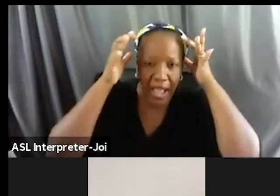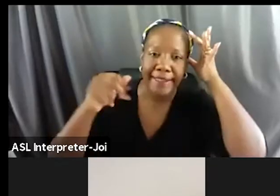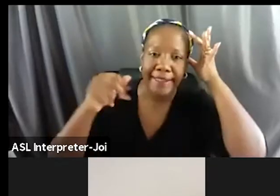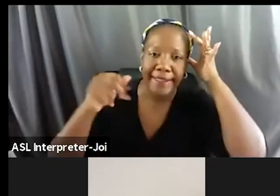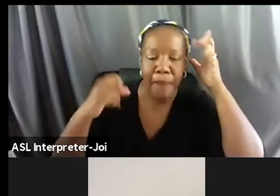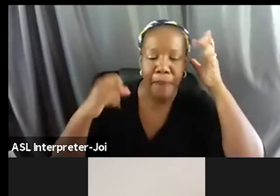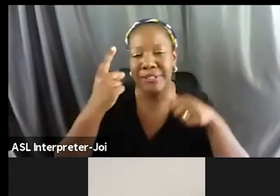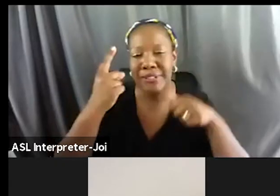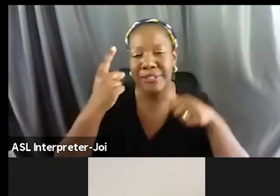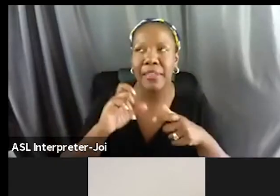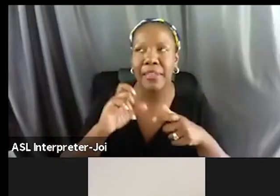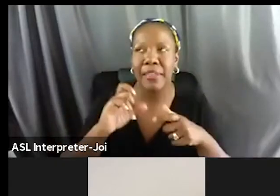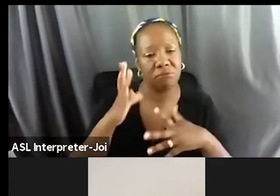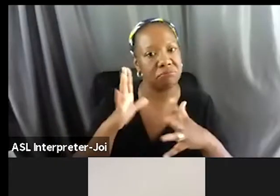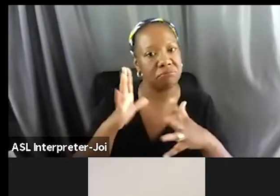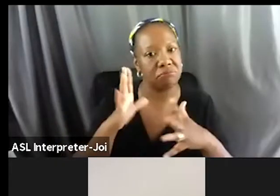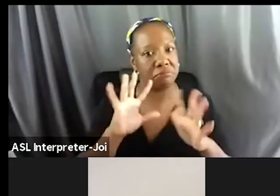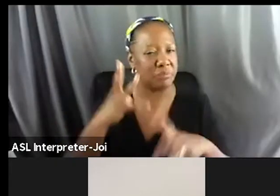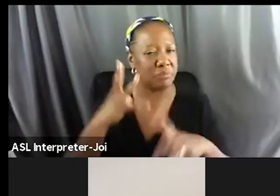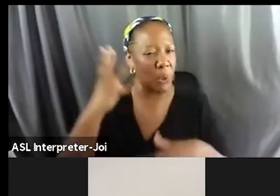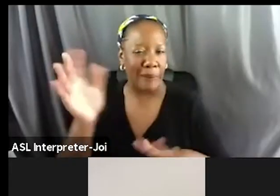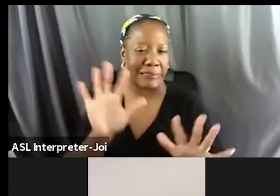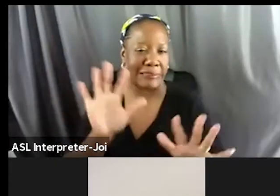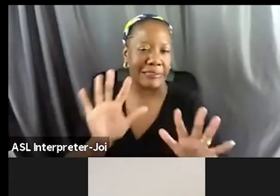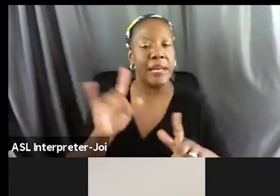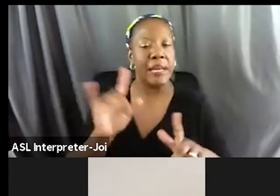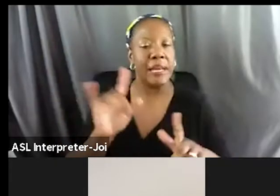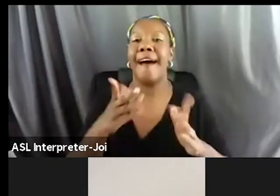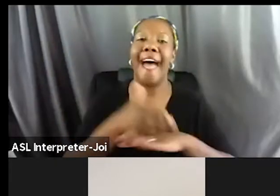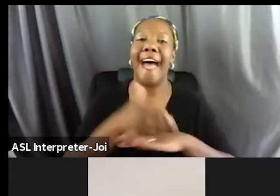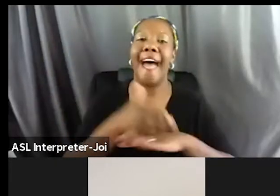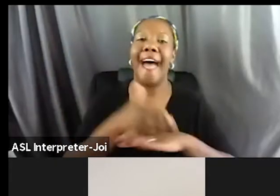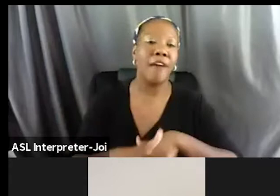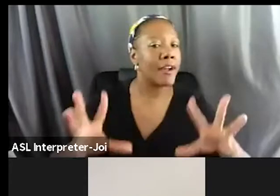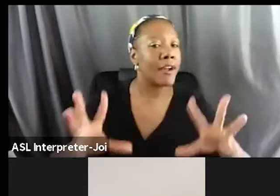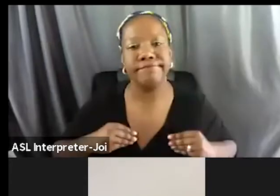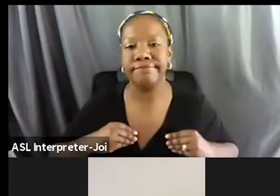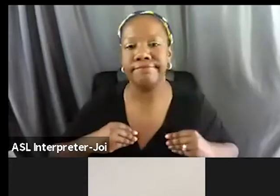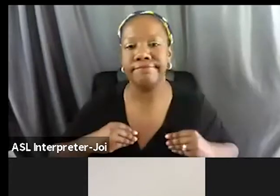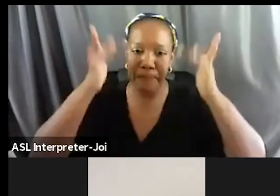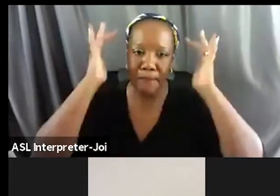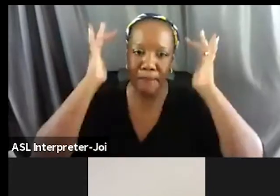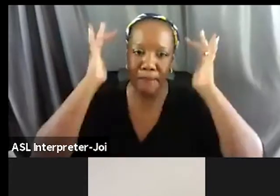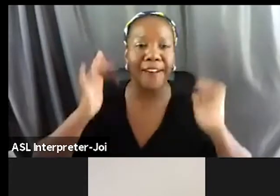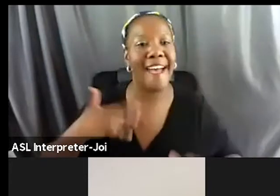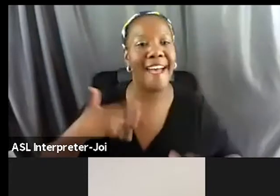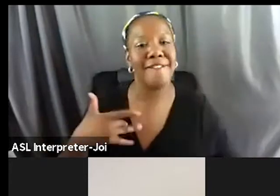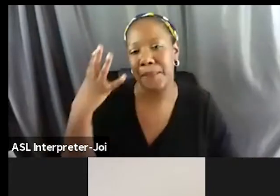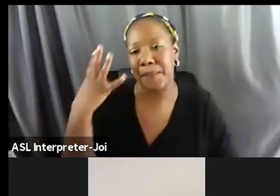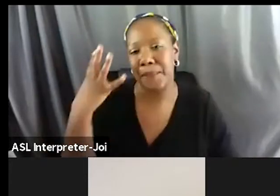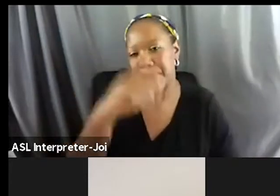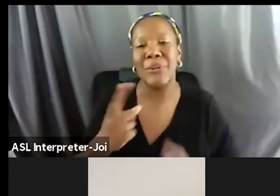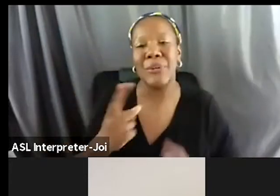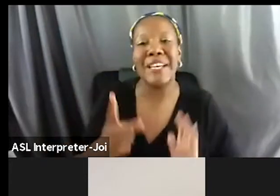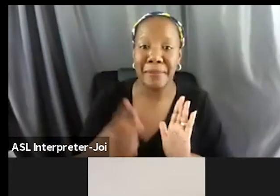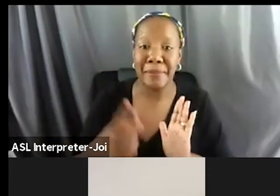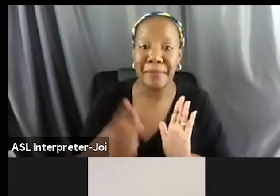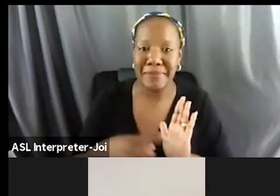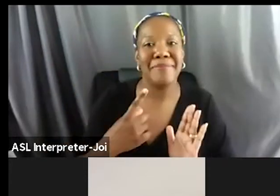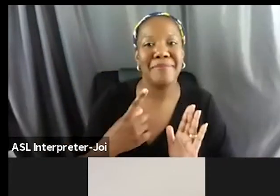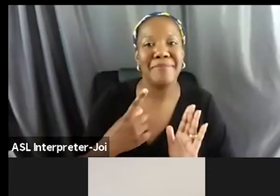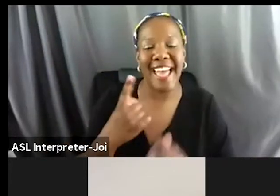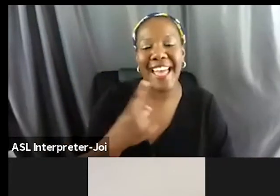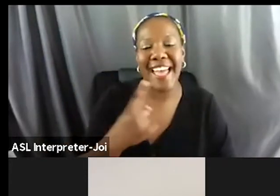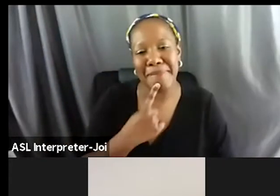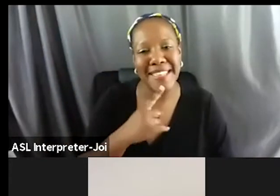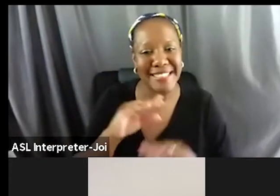once I embraced the bald, it did make me feel beautiful. And sometimes I miss having no hair